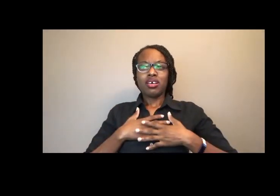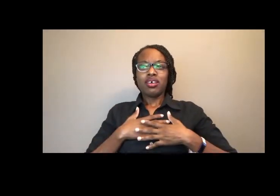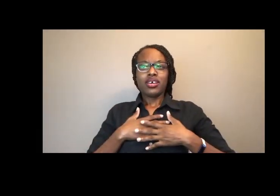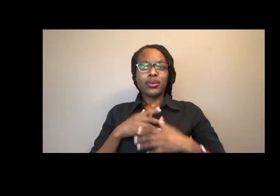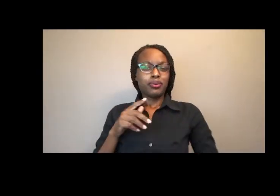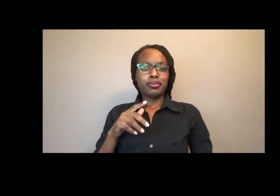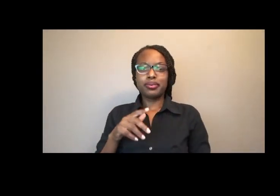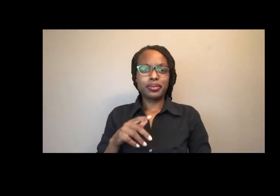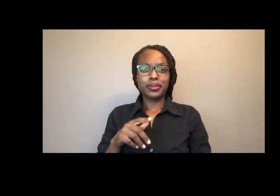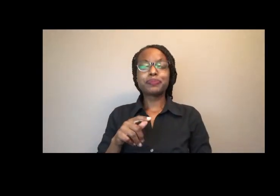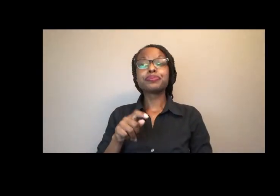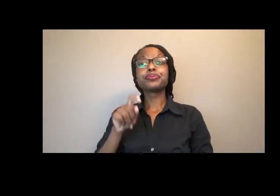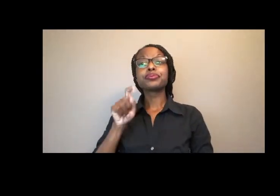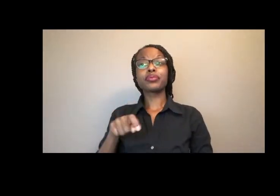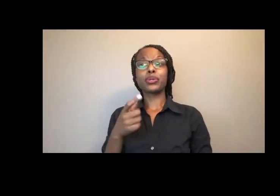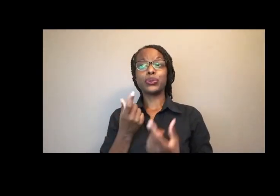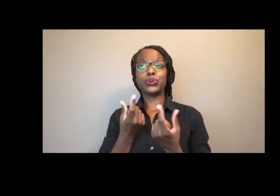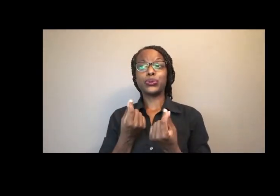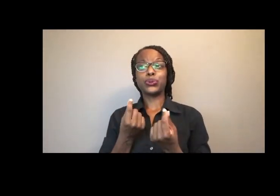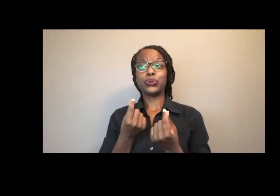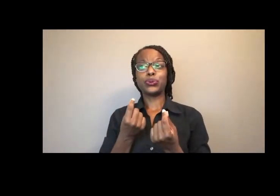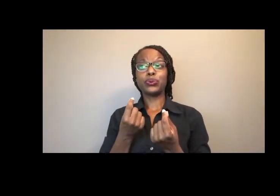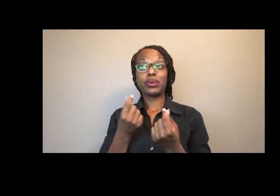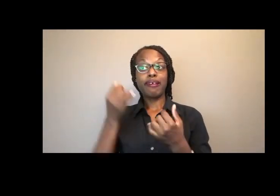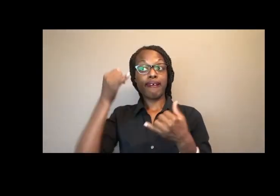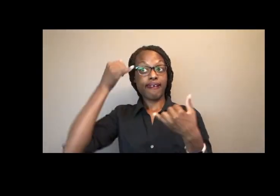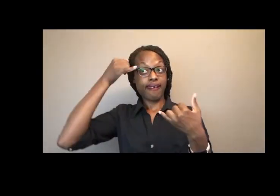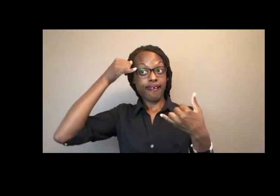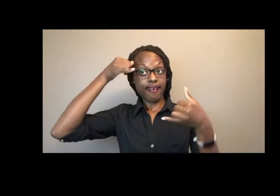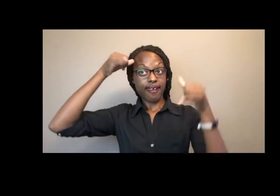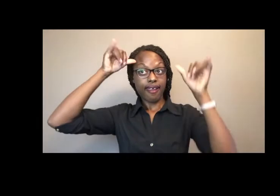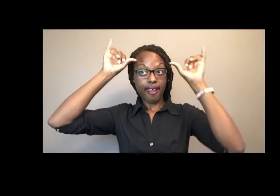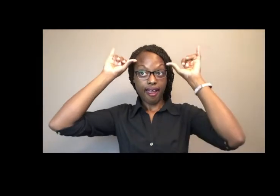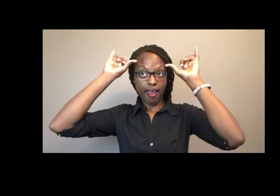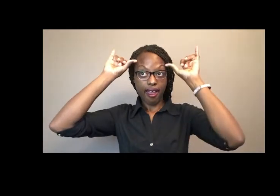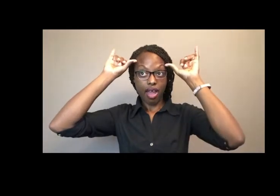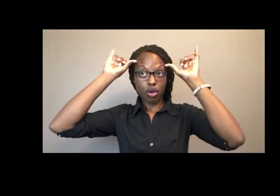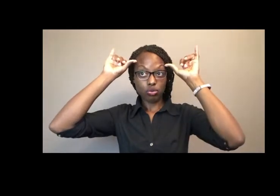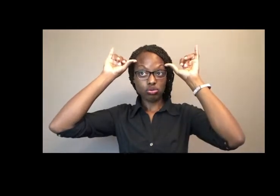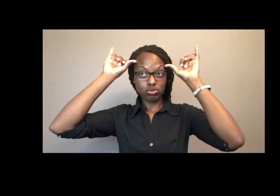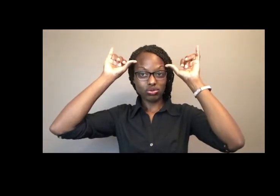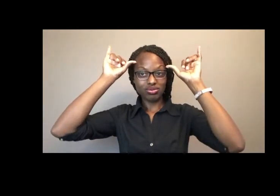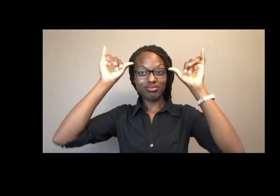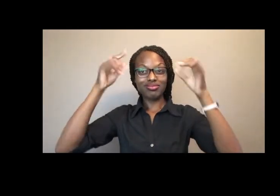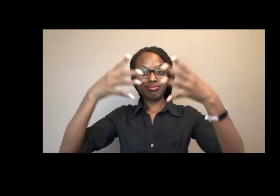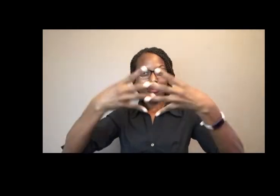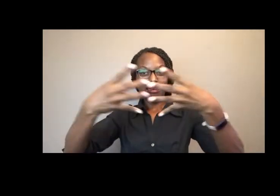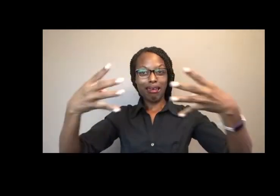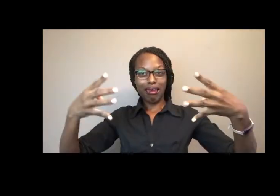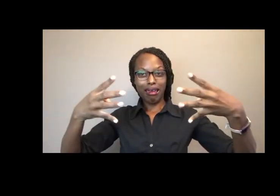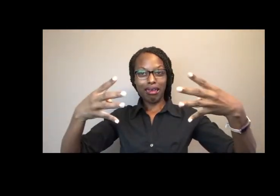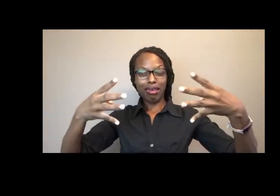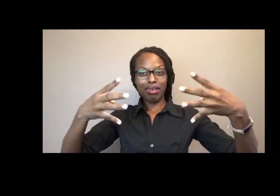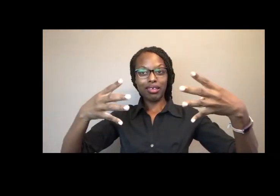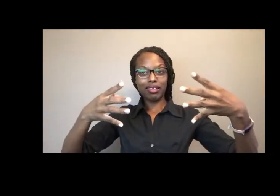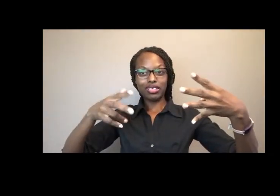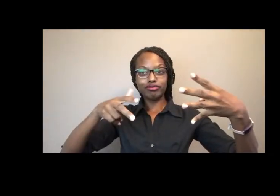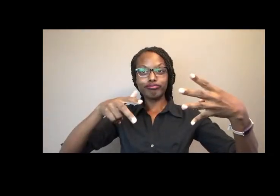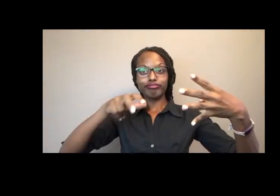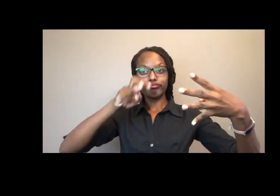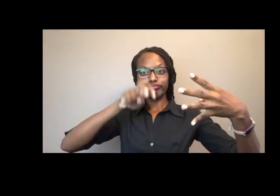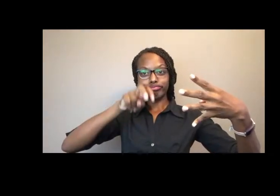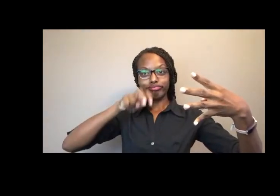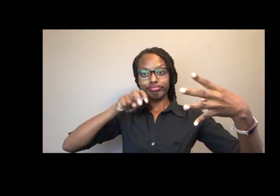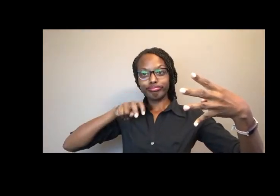them behind the gate. Beautiful. The same thing they did for our